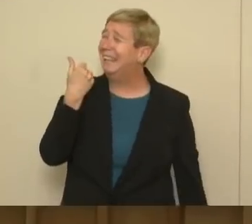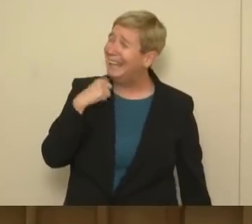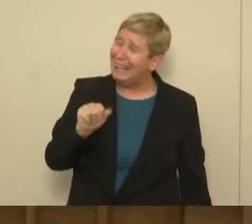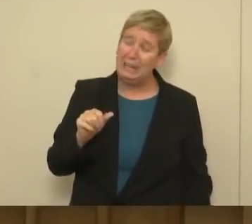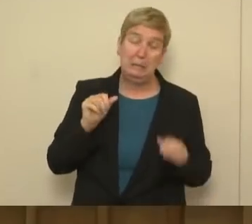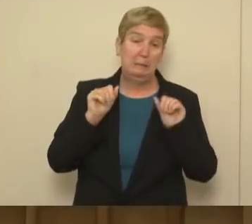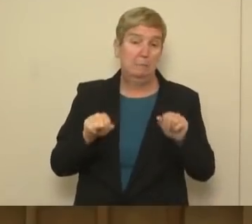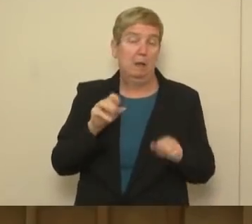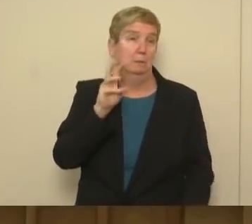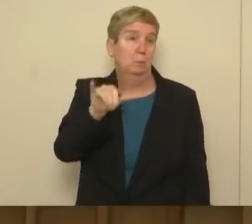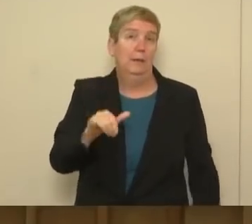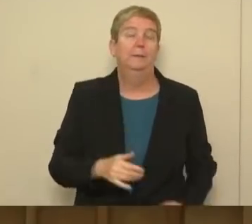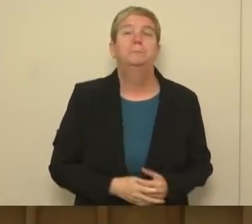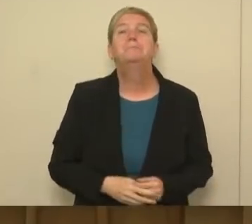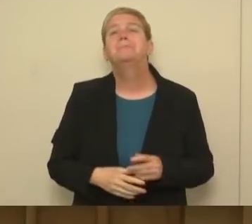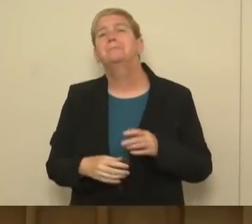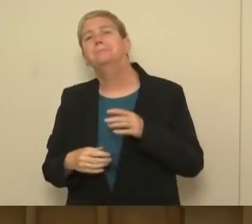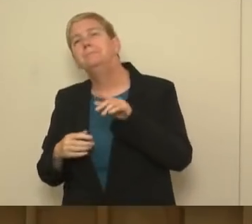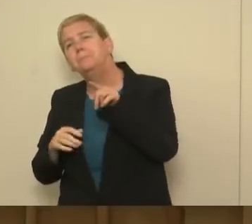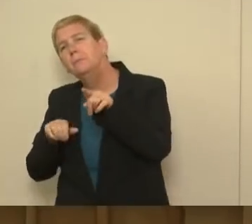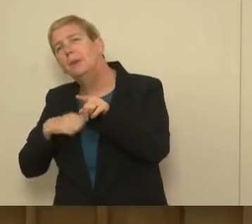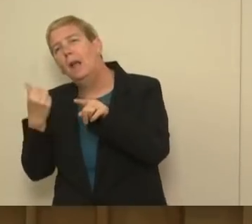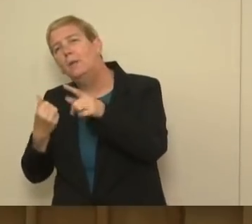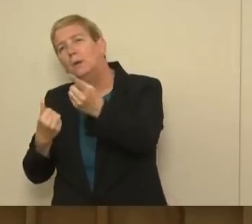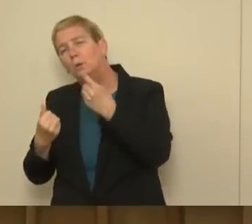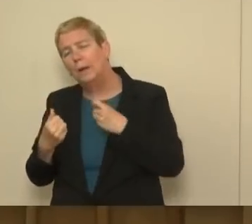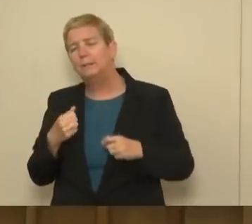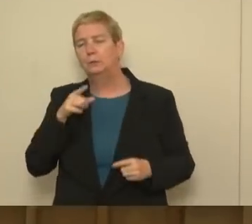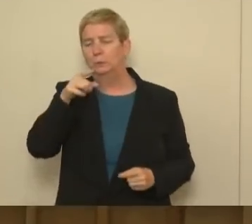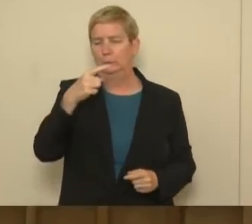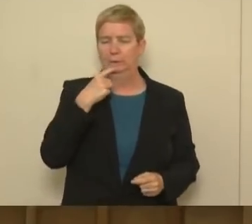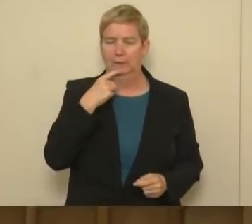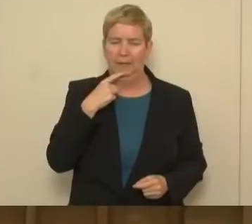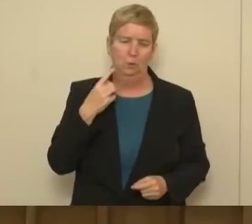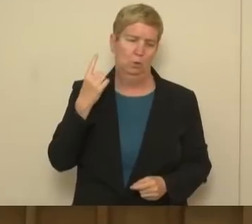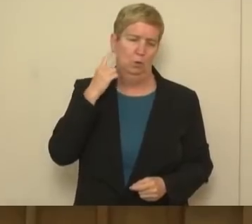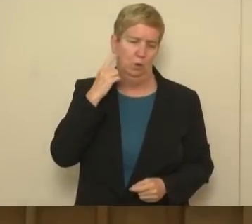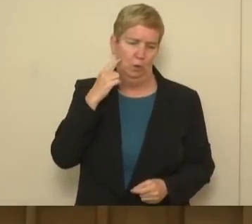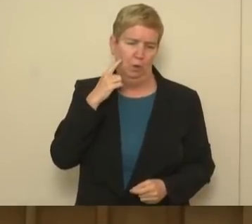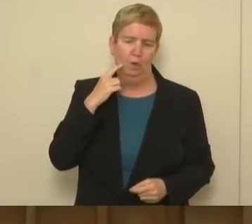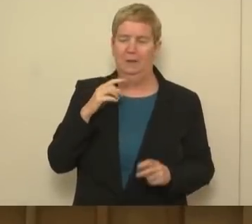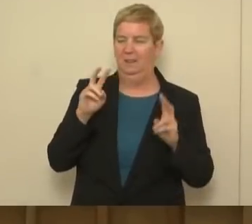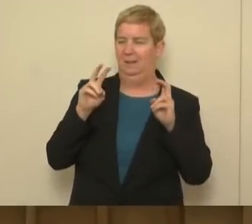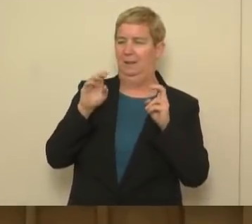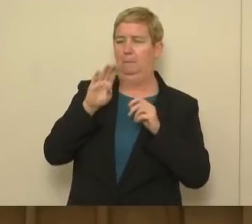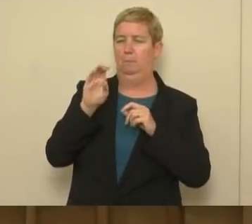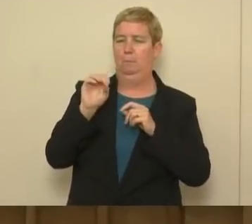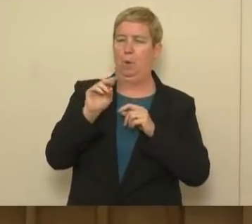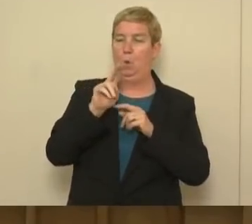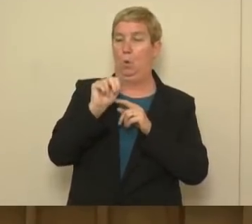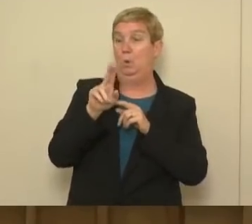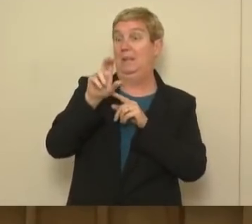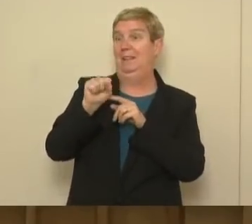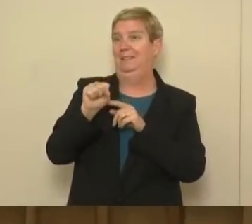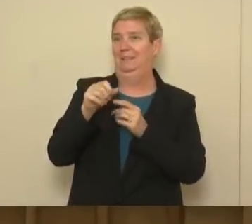then the last question you had was that you've heard reports that the U.S. Census is offering a bonus to enumerators. That's what the census takers, when they knock on your